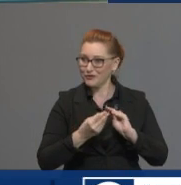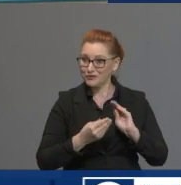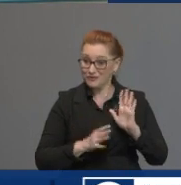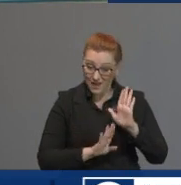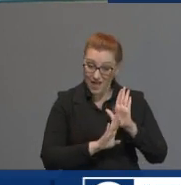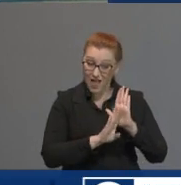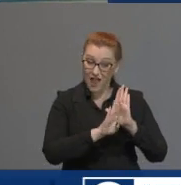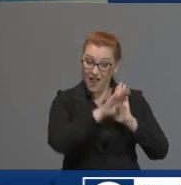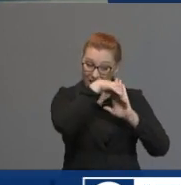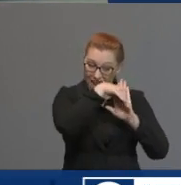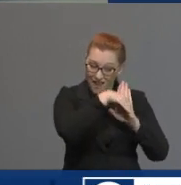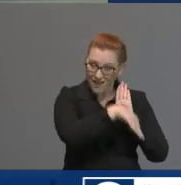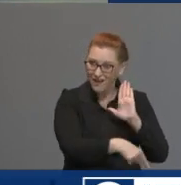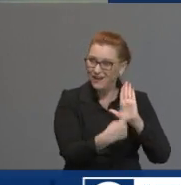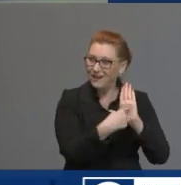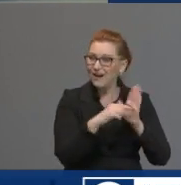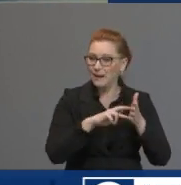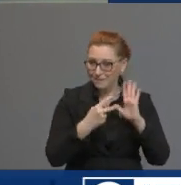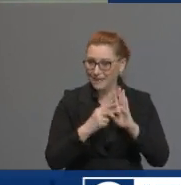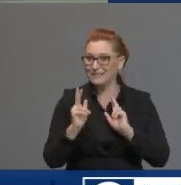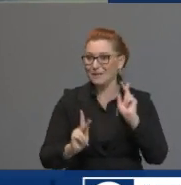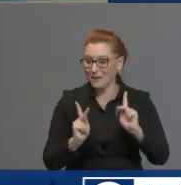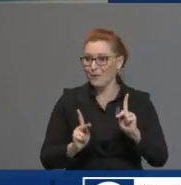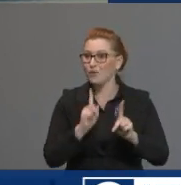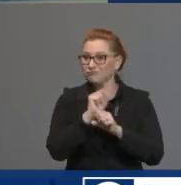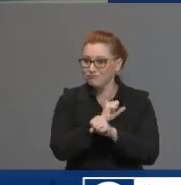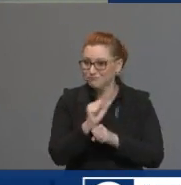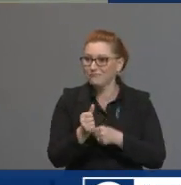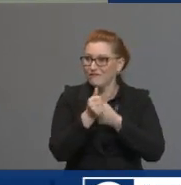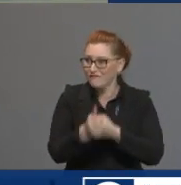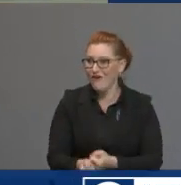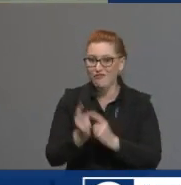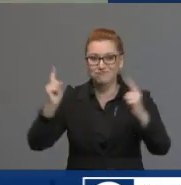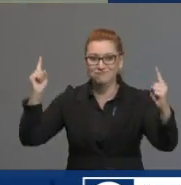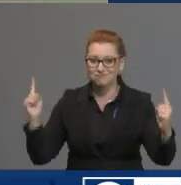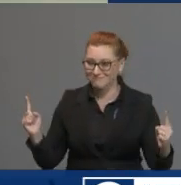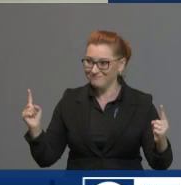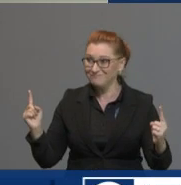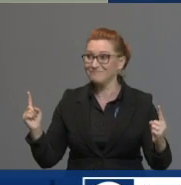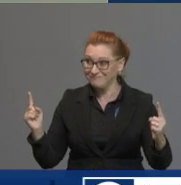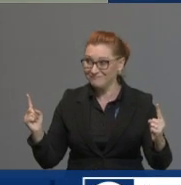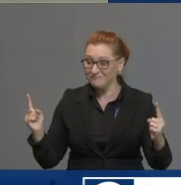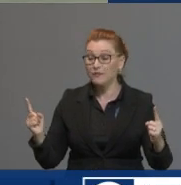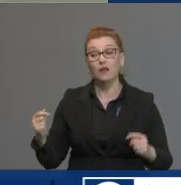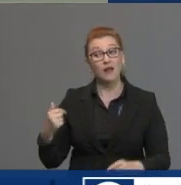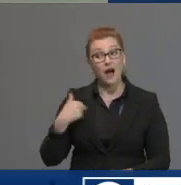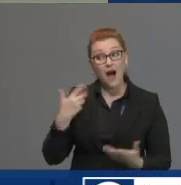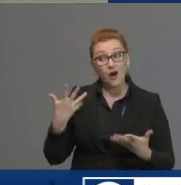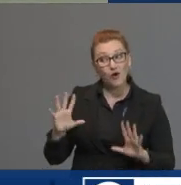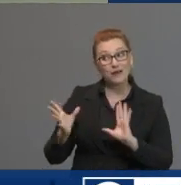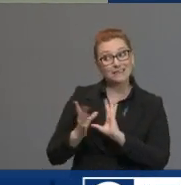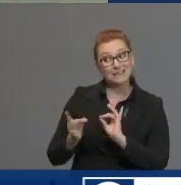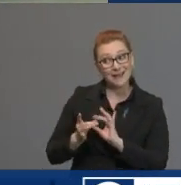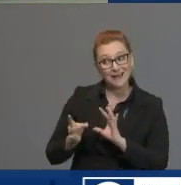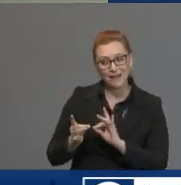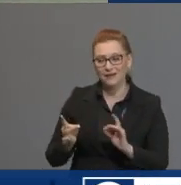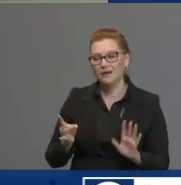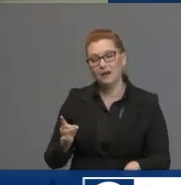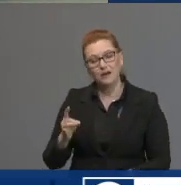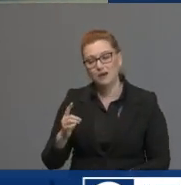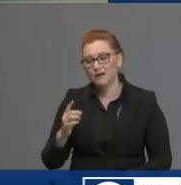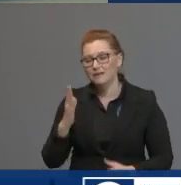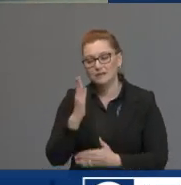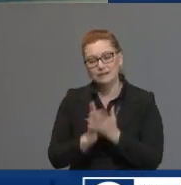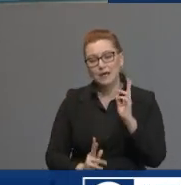that this has worked and that Arizonans have taken this very seriously. Now, I've said several times that there's always going to